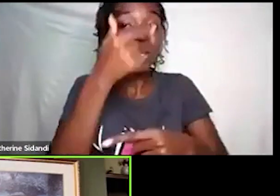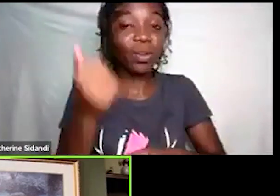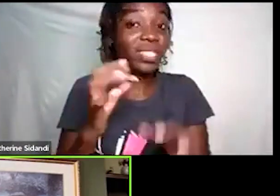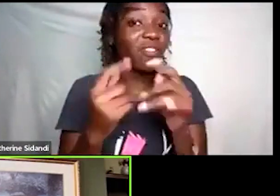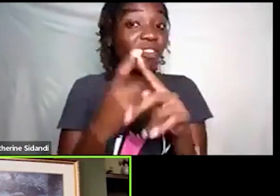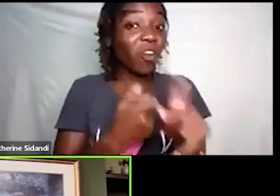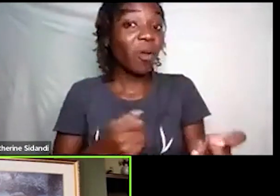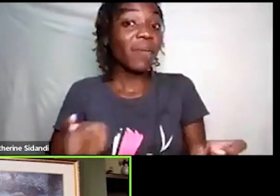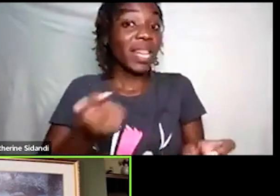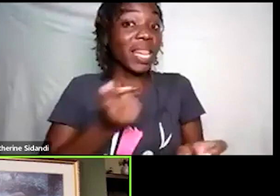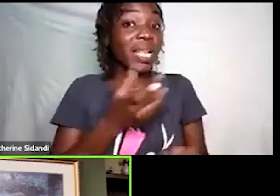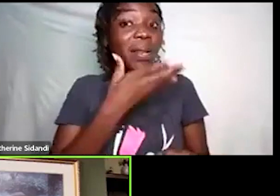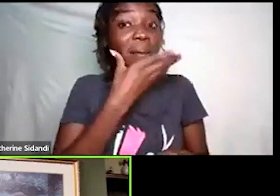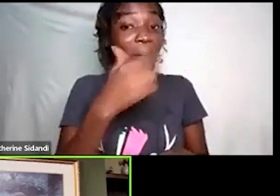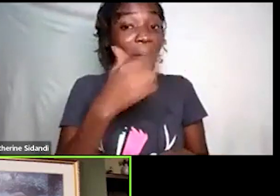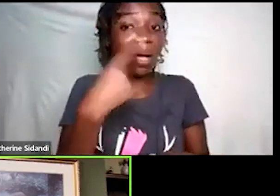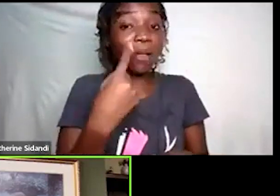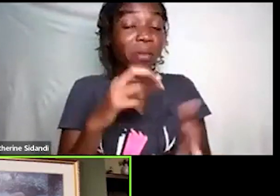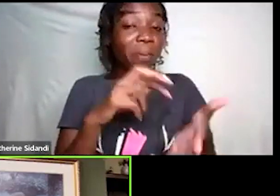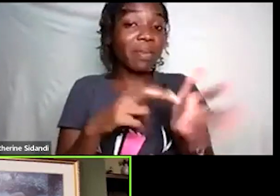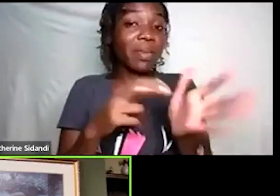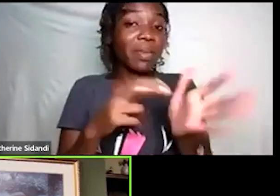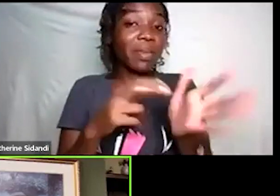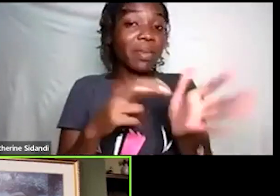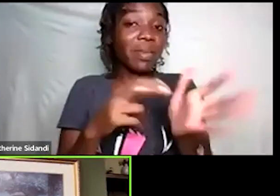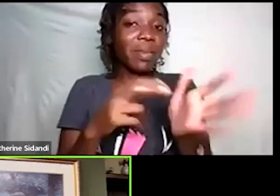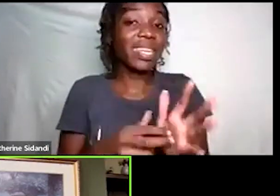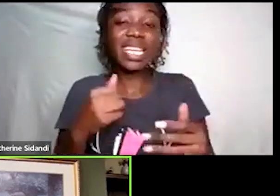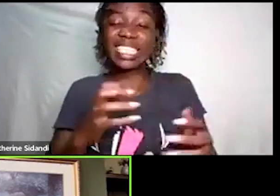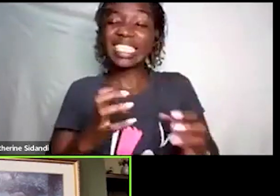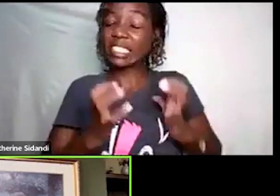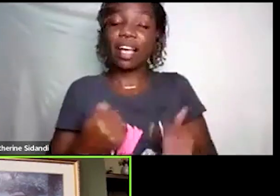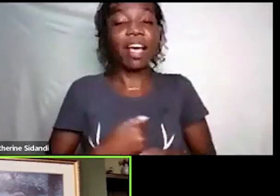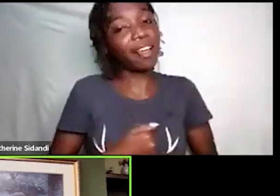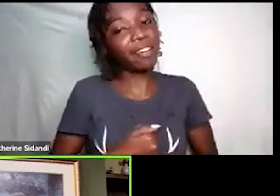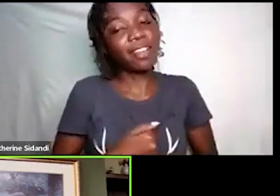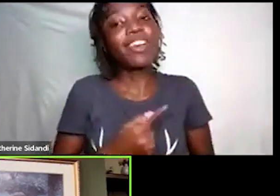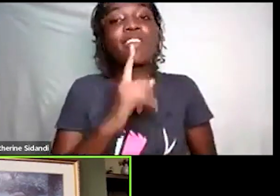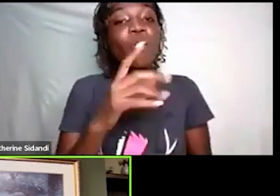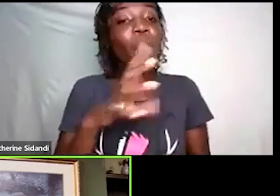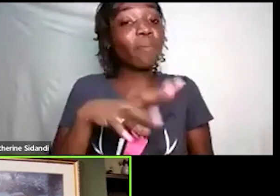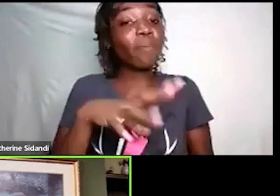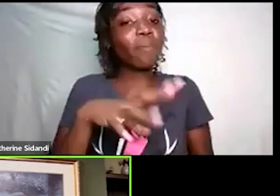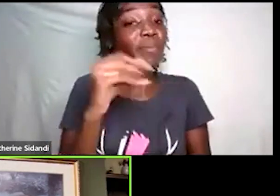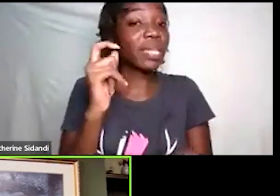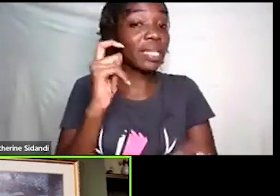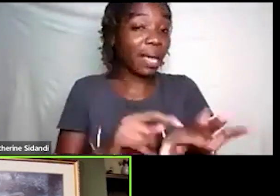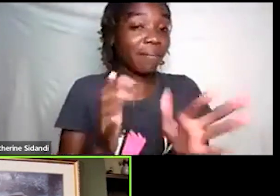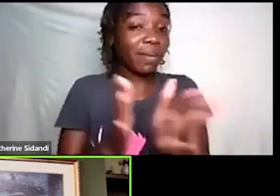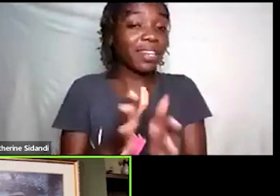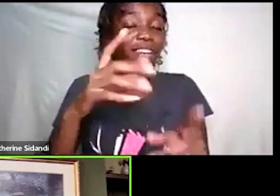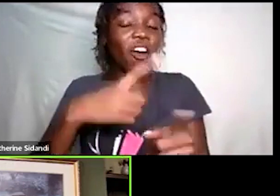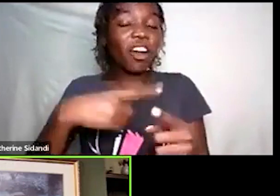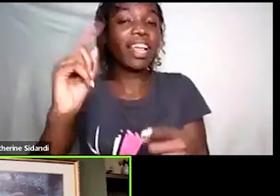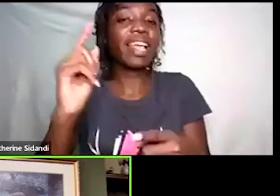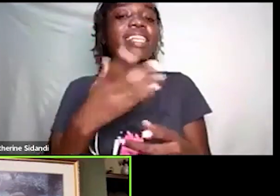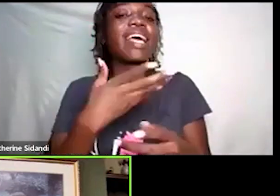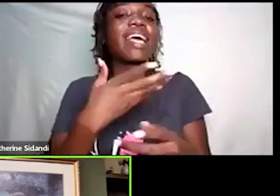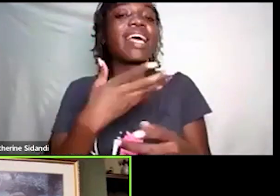emotionally charged. So take your time and get it the correct answer out. If you need more time, ask for